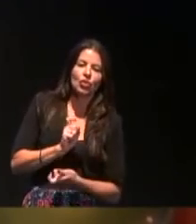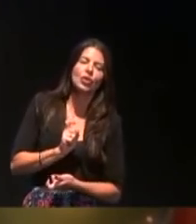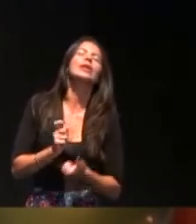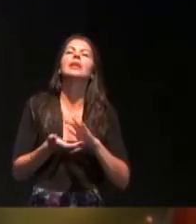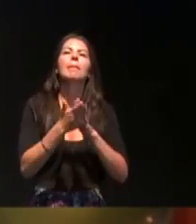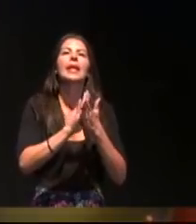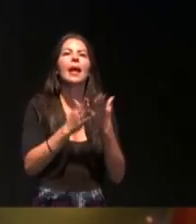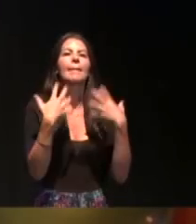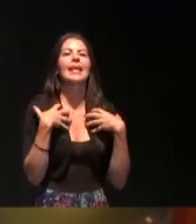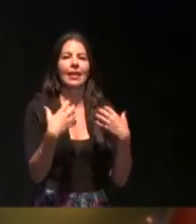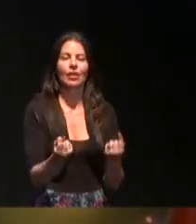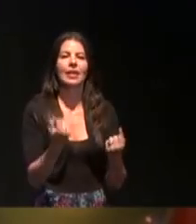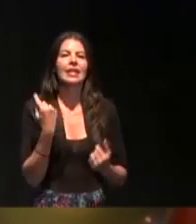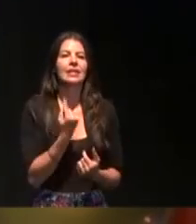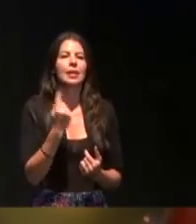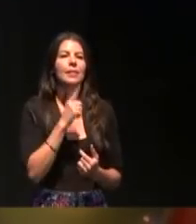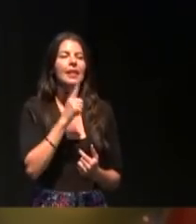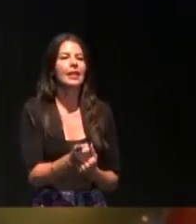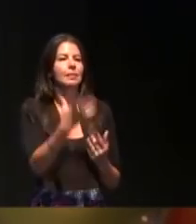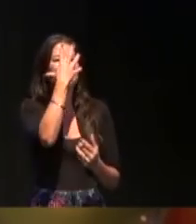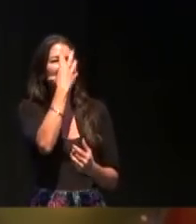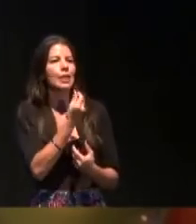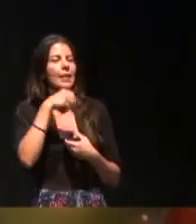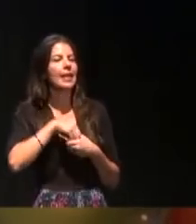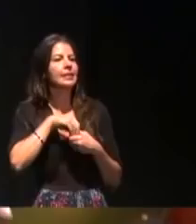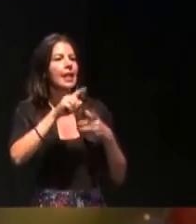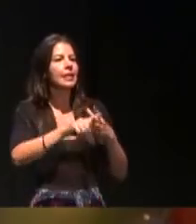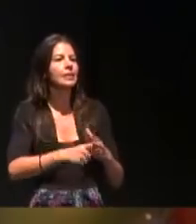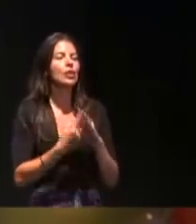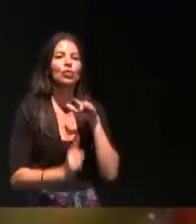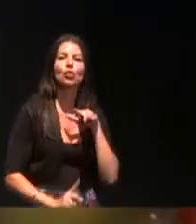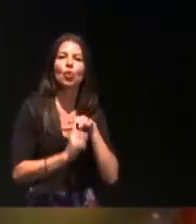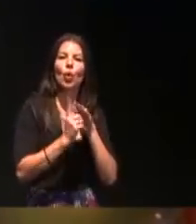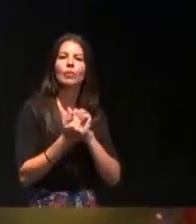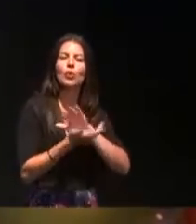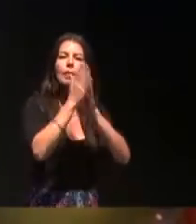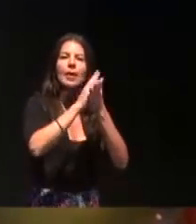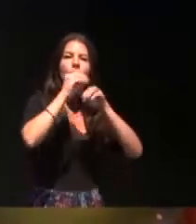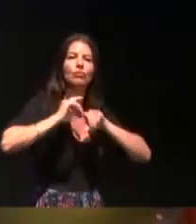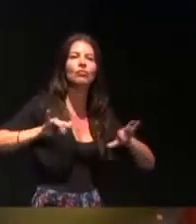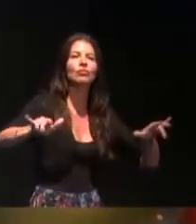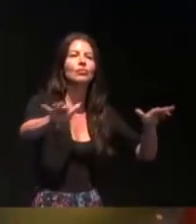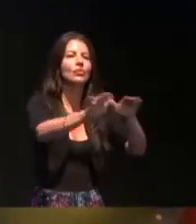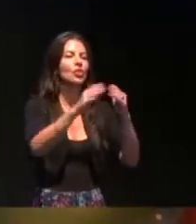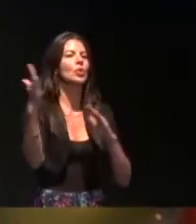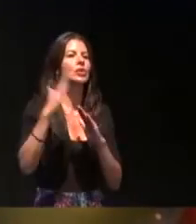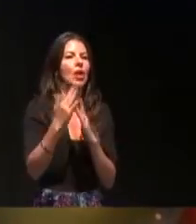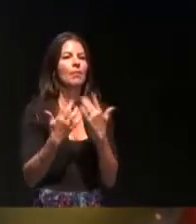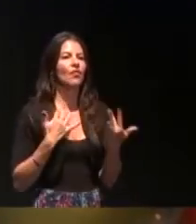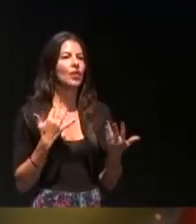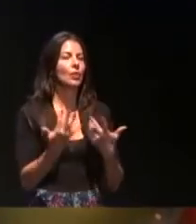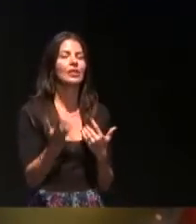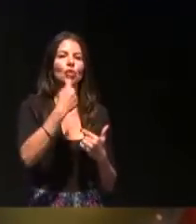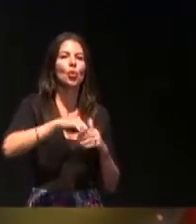to be healed. Something that's been laying dormant begins to come up to be transmuted into a higher frequency.